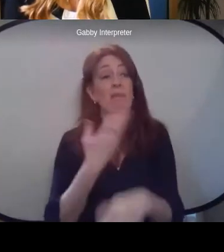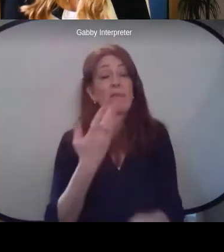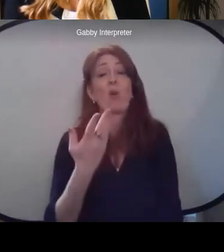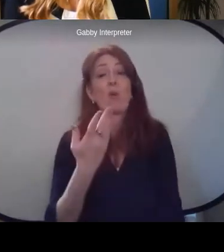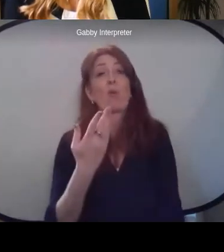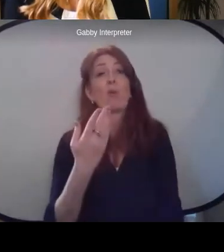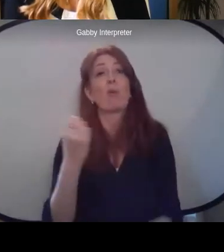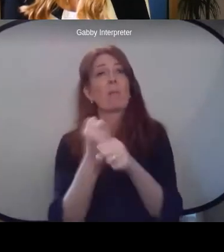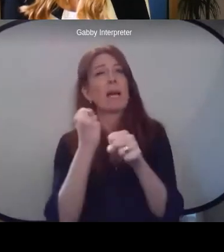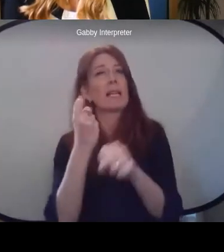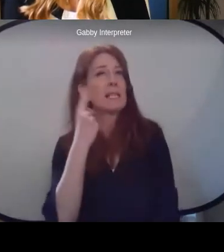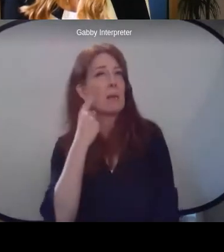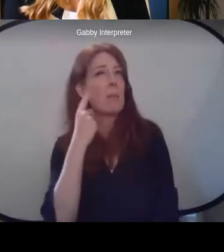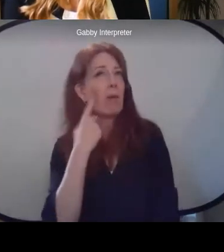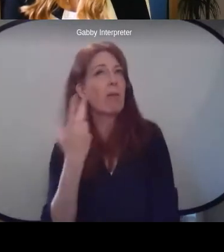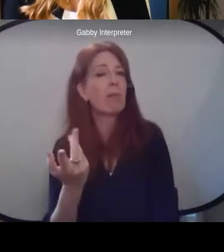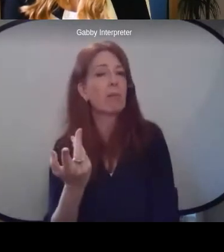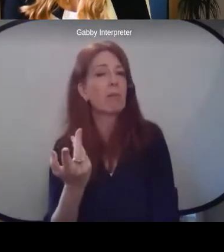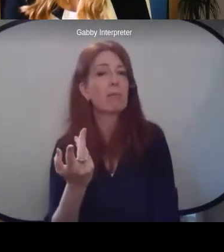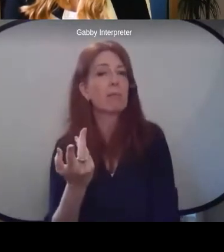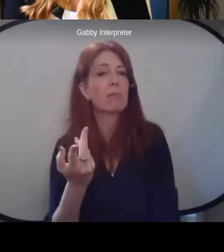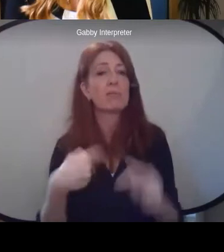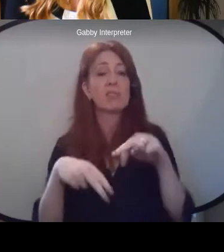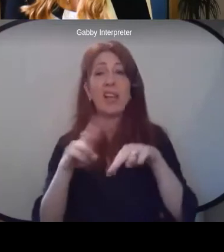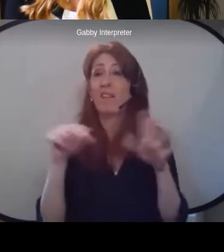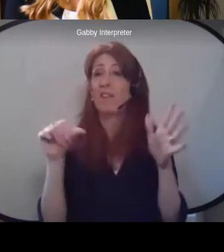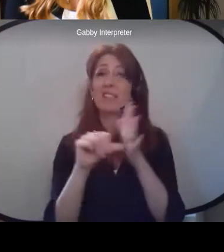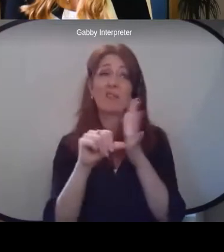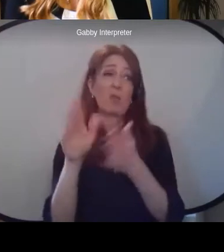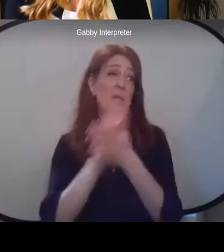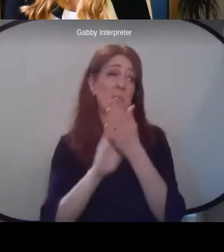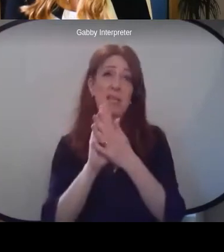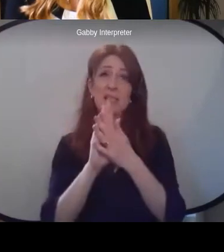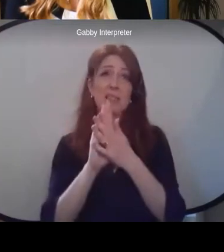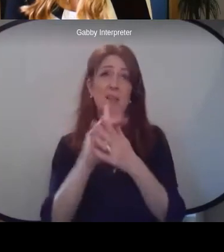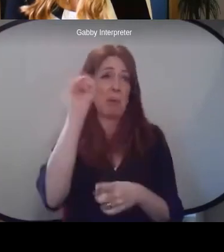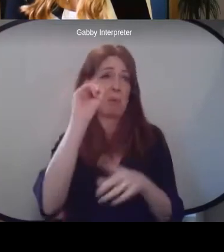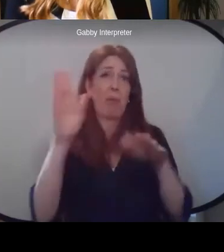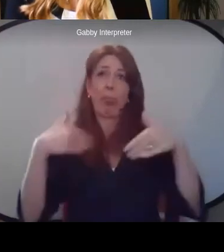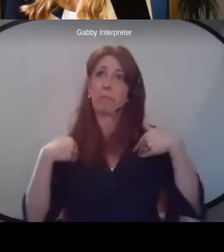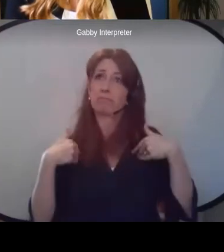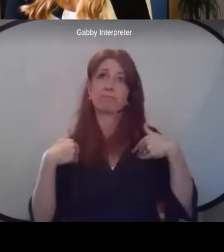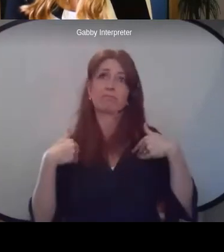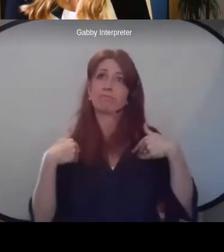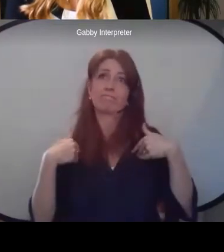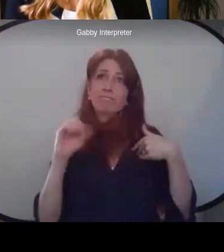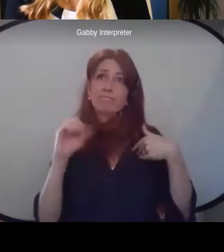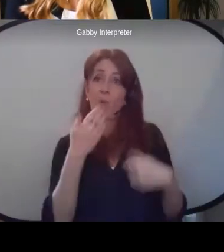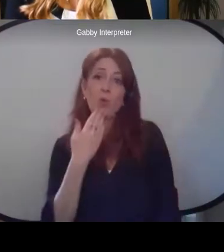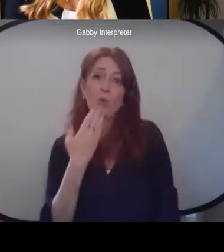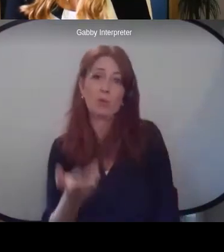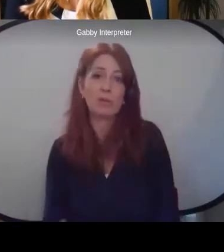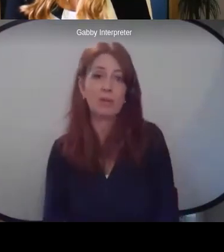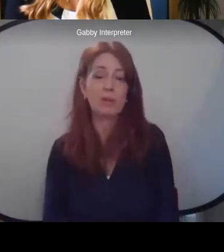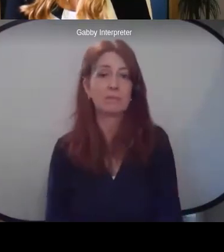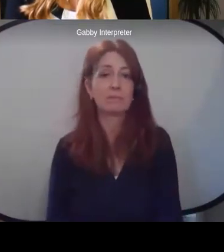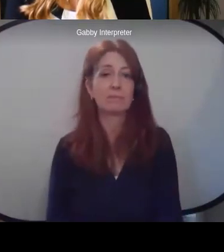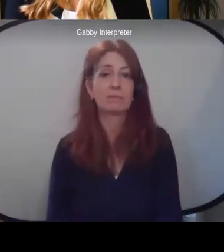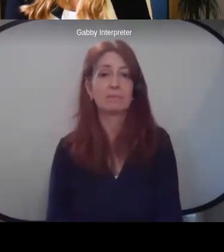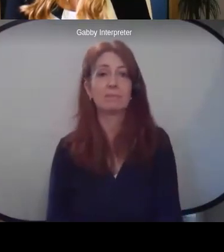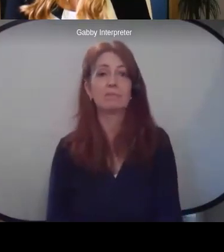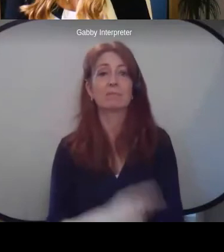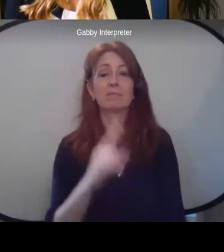possible, because if it's difficult, you know, people aren't going to be able to access them. So, you know, one click